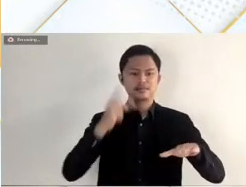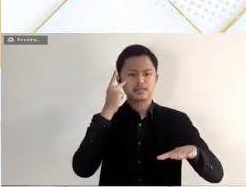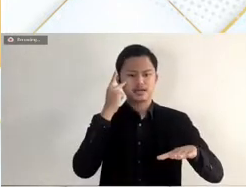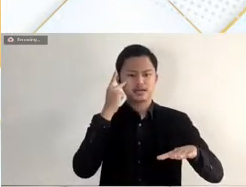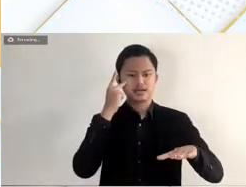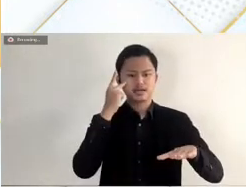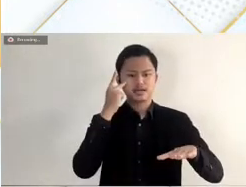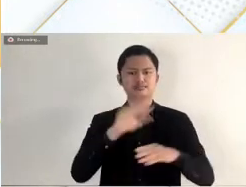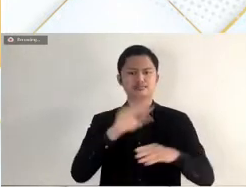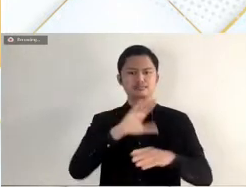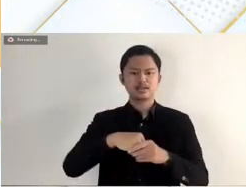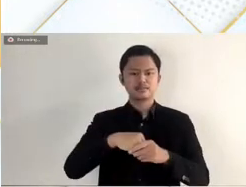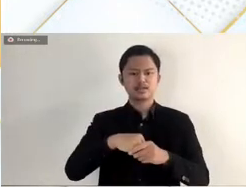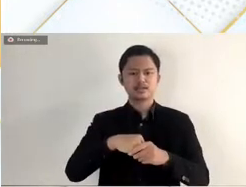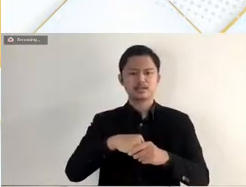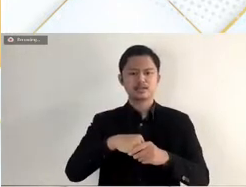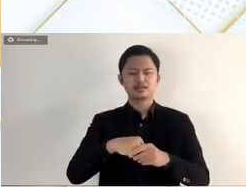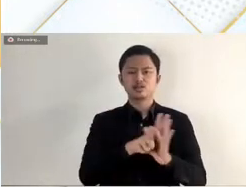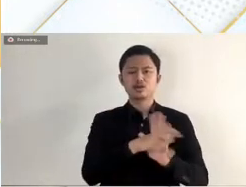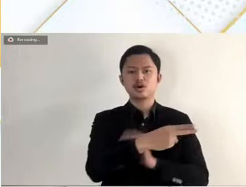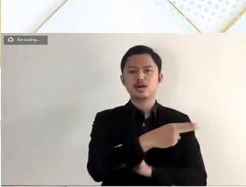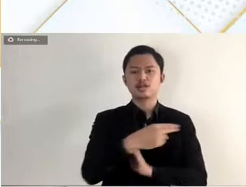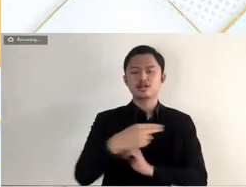contributing countries like Indonesia and Fiji